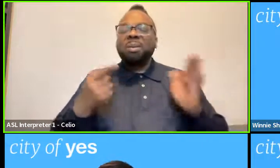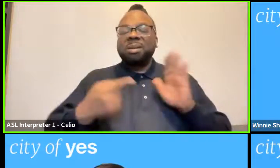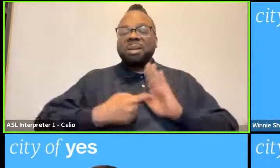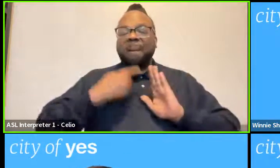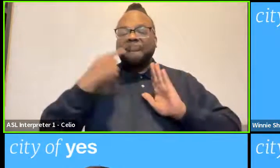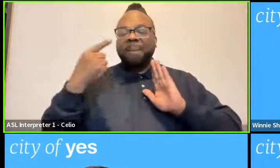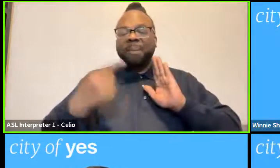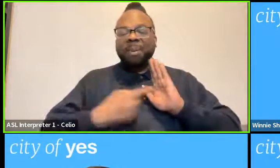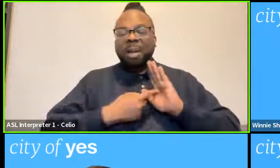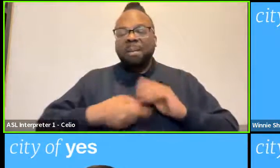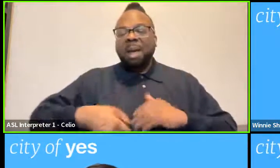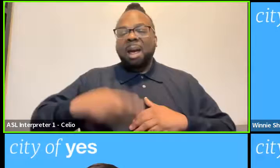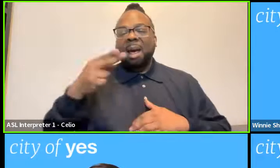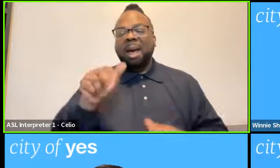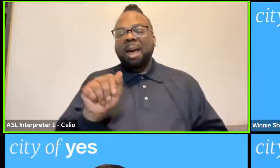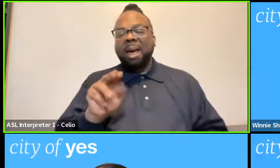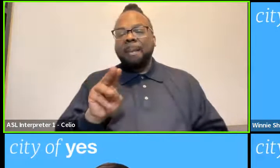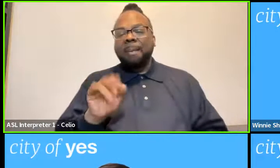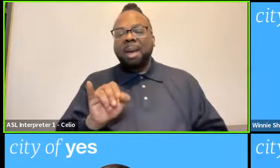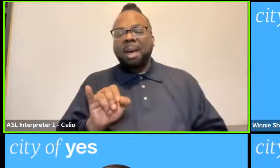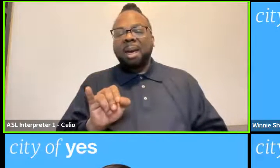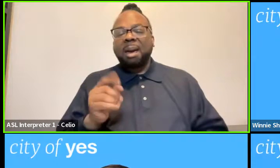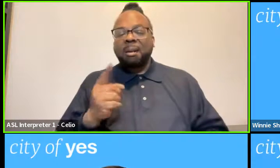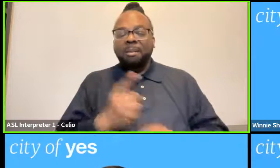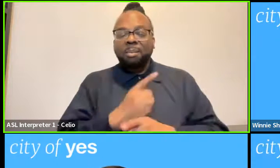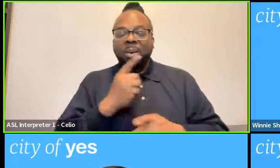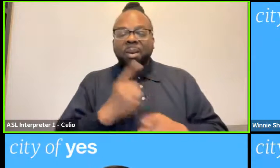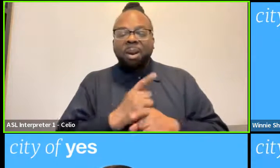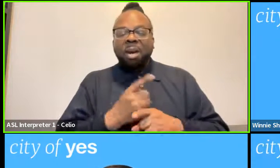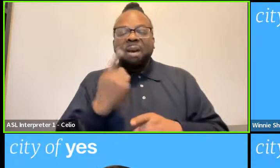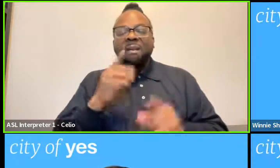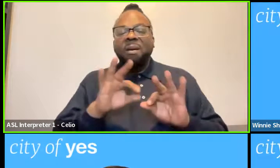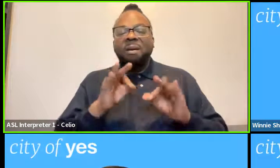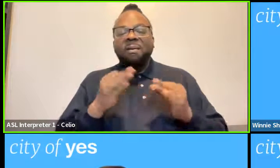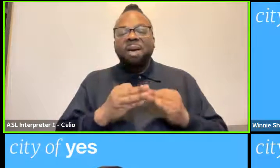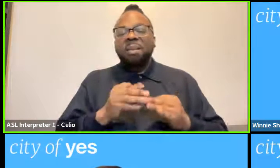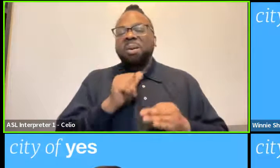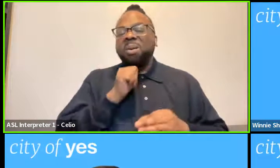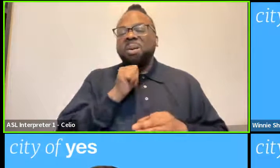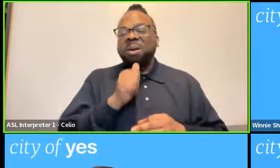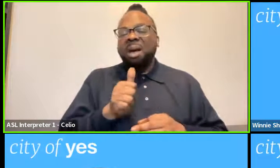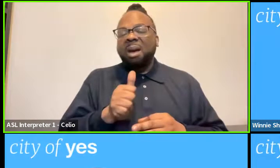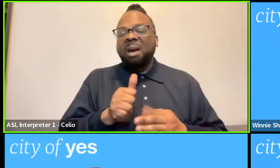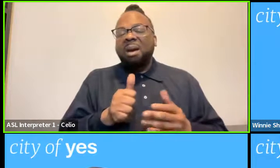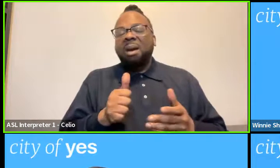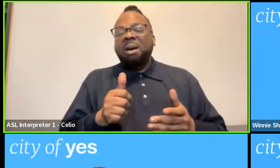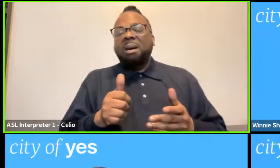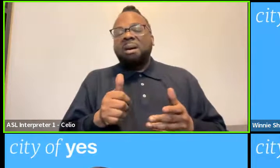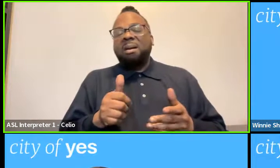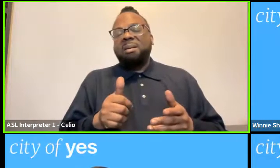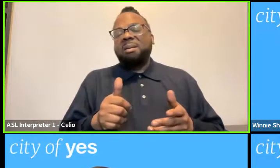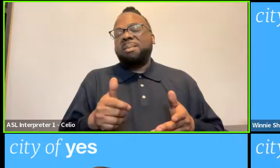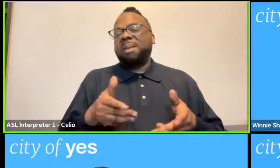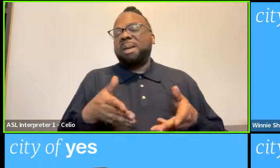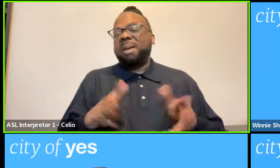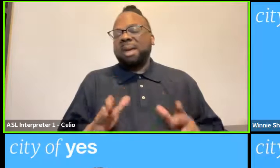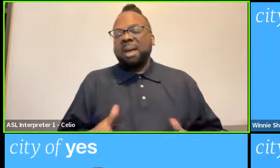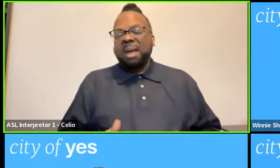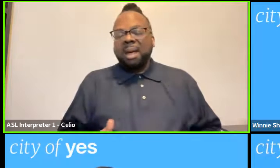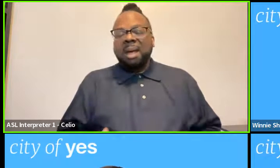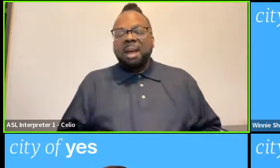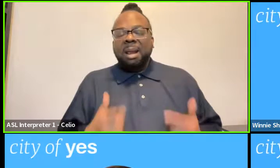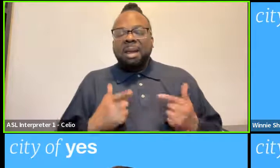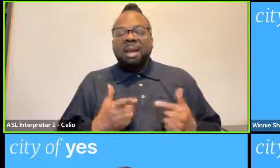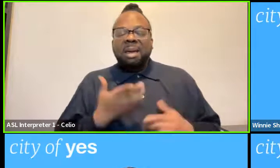sometimes higher AMIs are appropriate for families who would not otherwise be able to live in a given